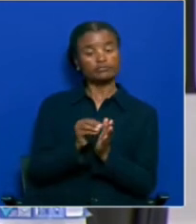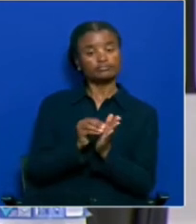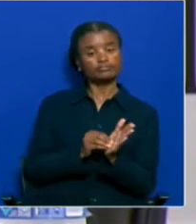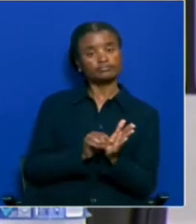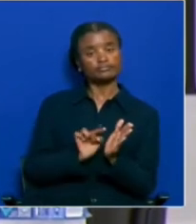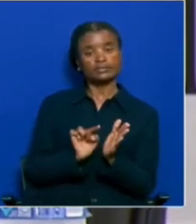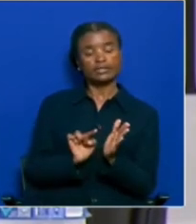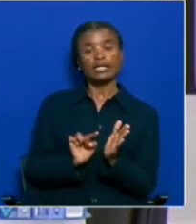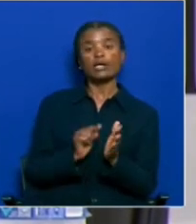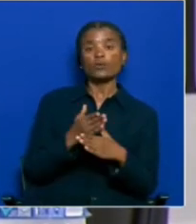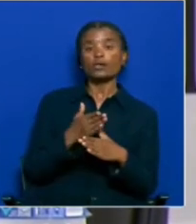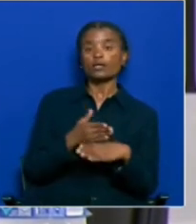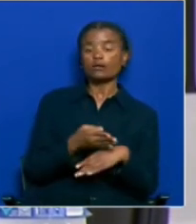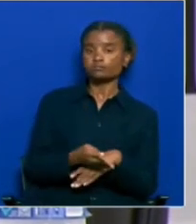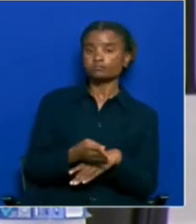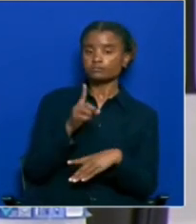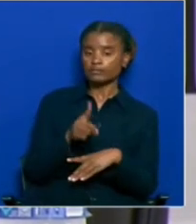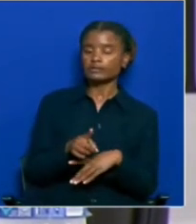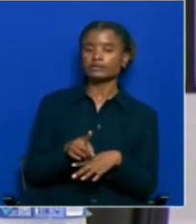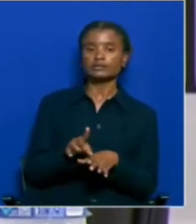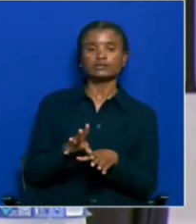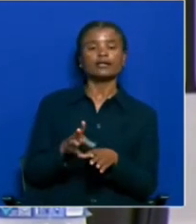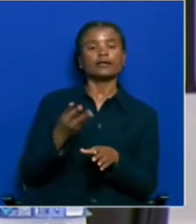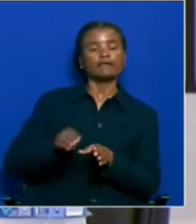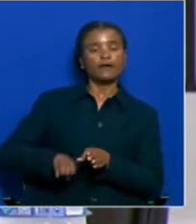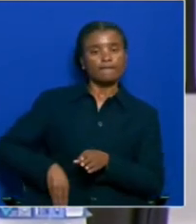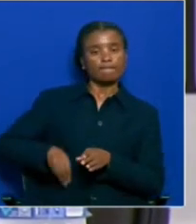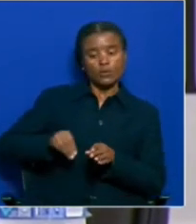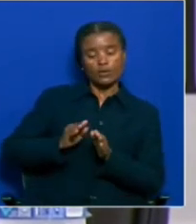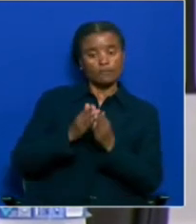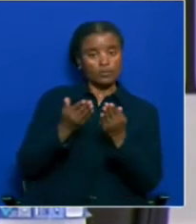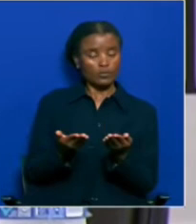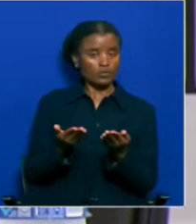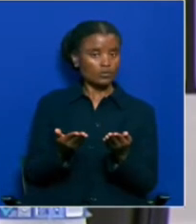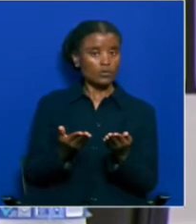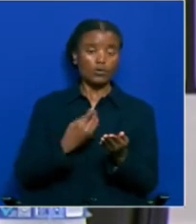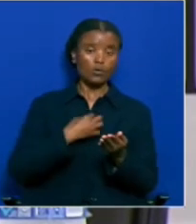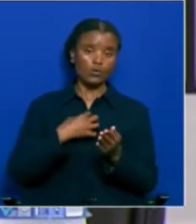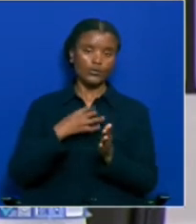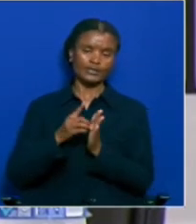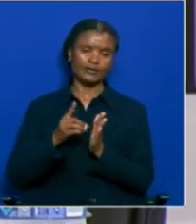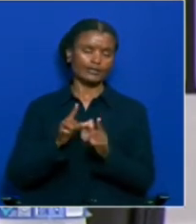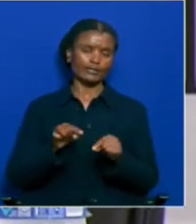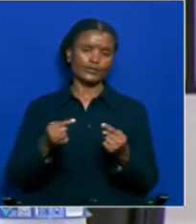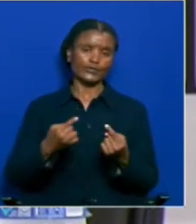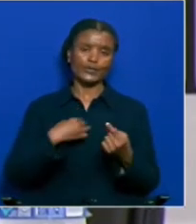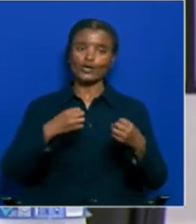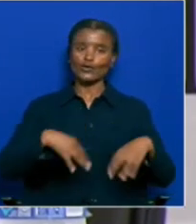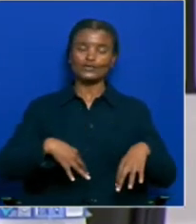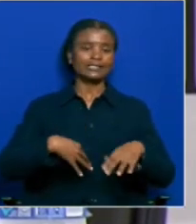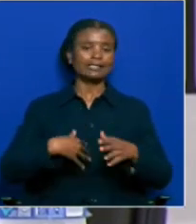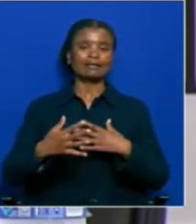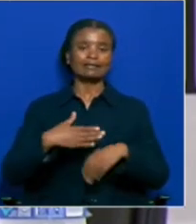your own diary or pocket book because you may lose it at any time. And that OP must be at the